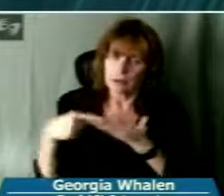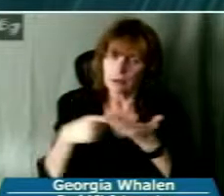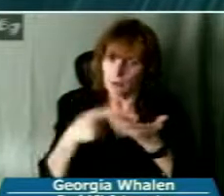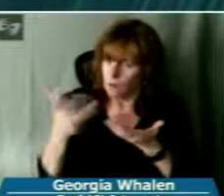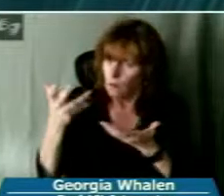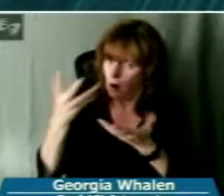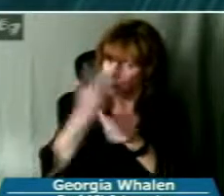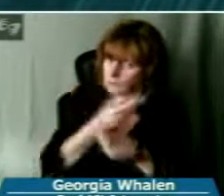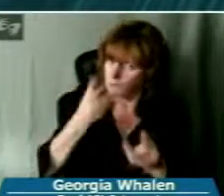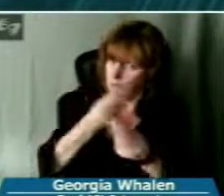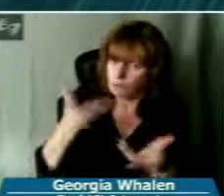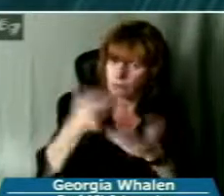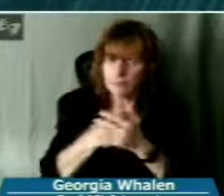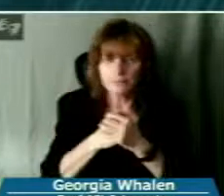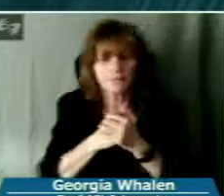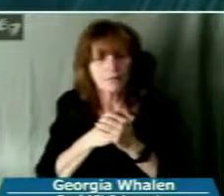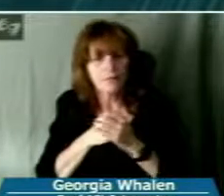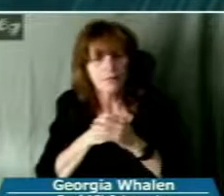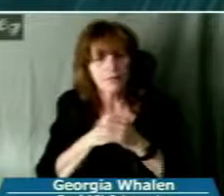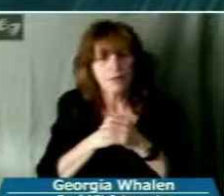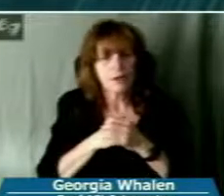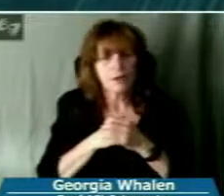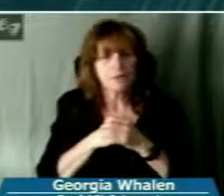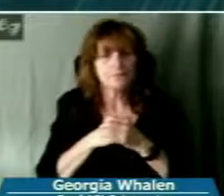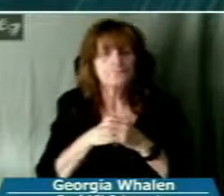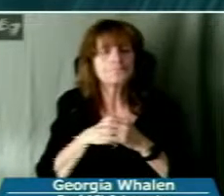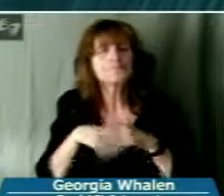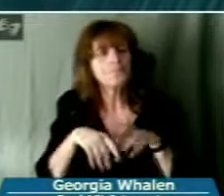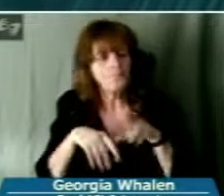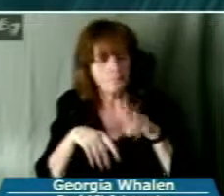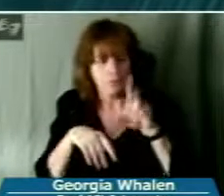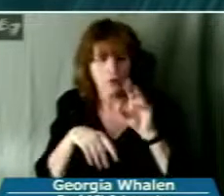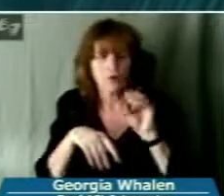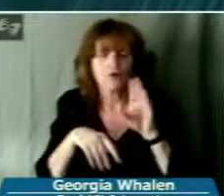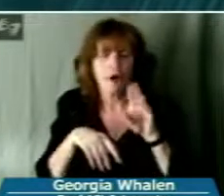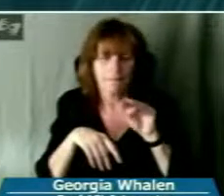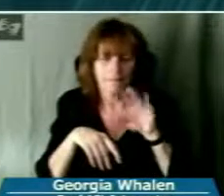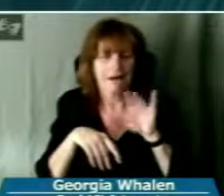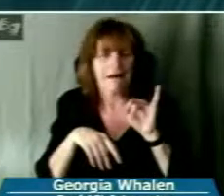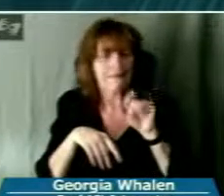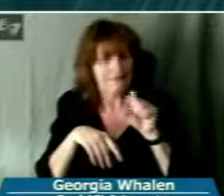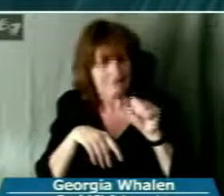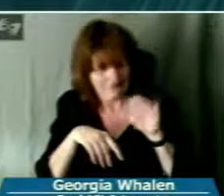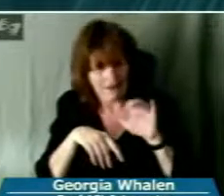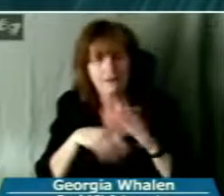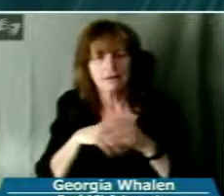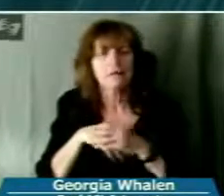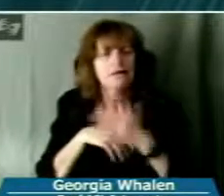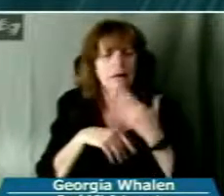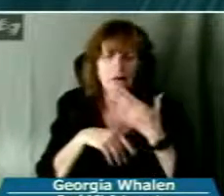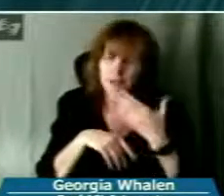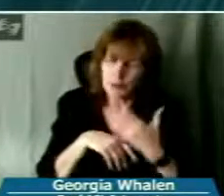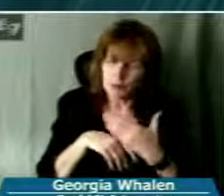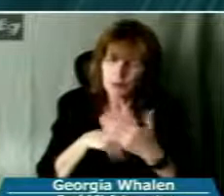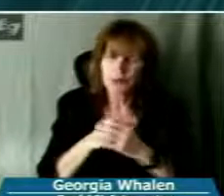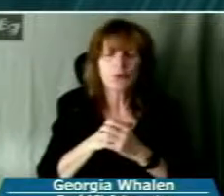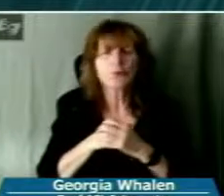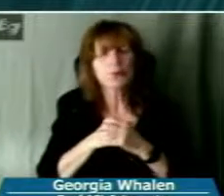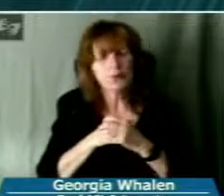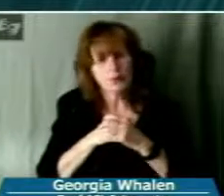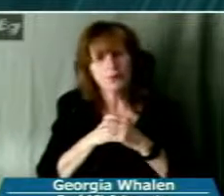Thanks very much, Elizabeth. So a few comments, and I will try to summarize